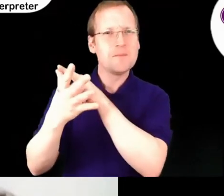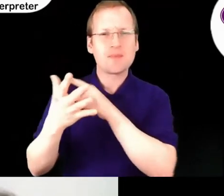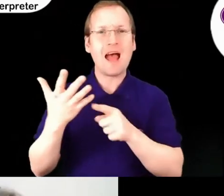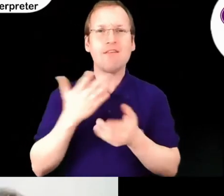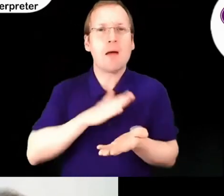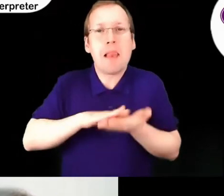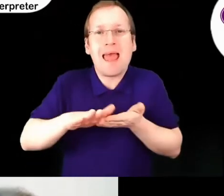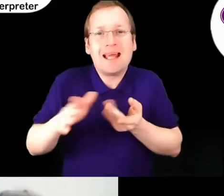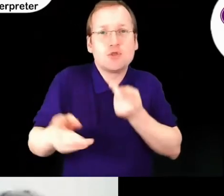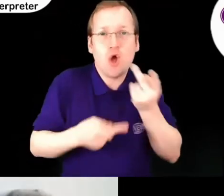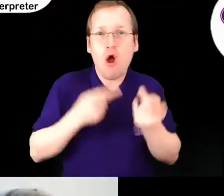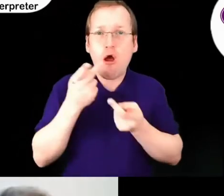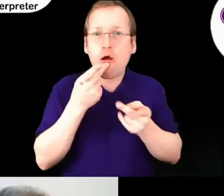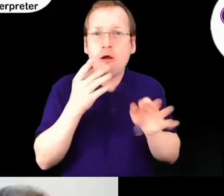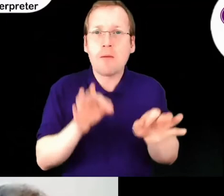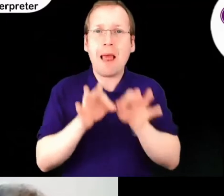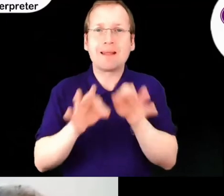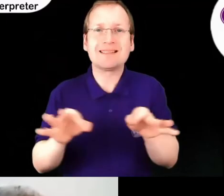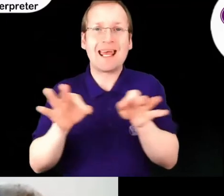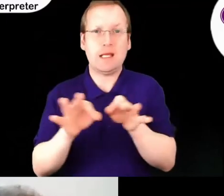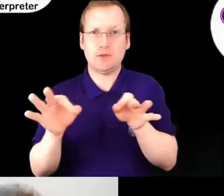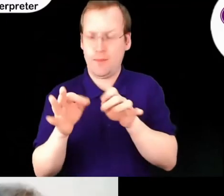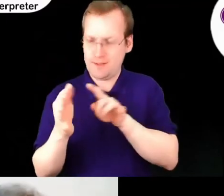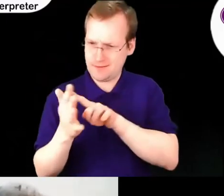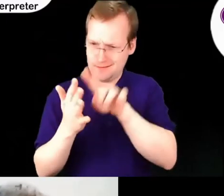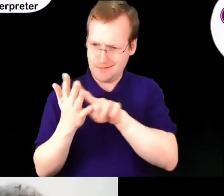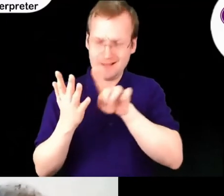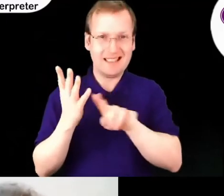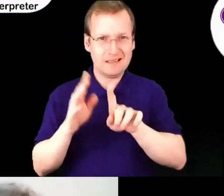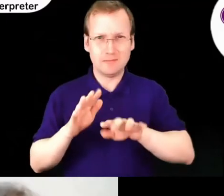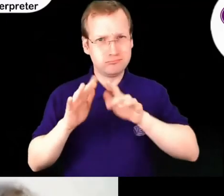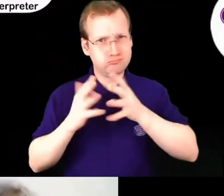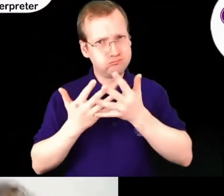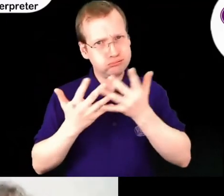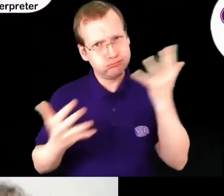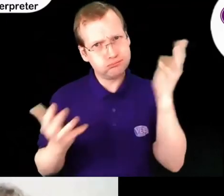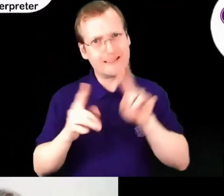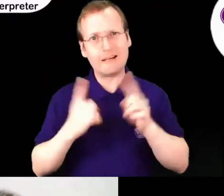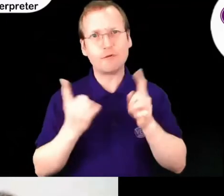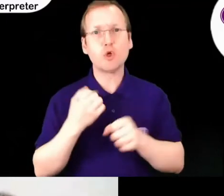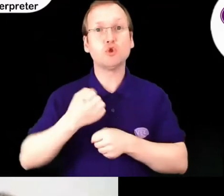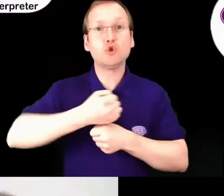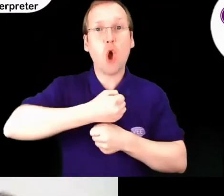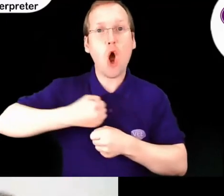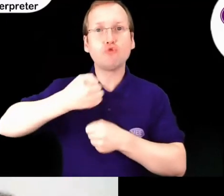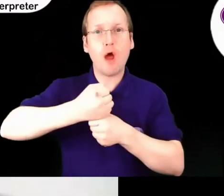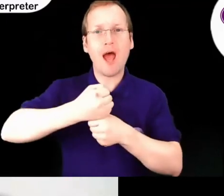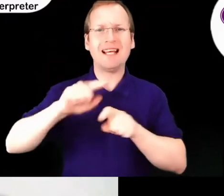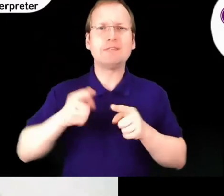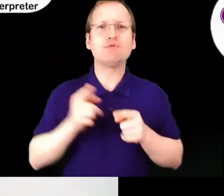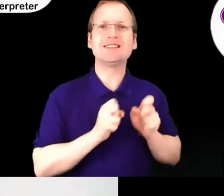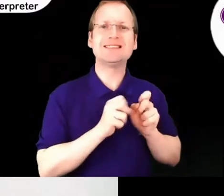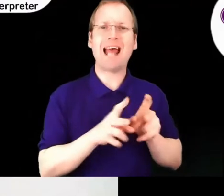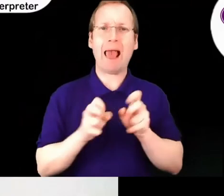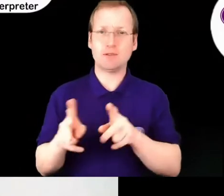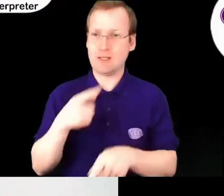song melody. So there's about 20 different styles, genres, you'd call them. And I said to them,